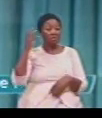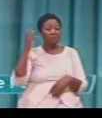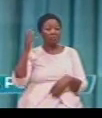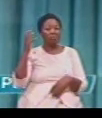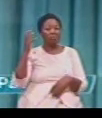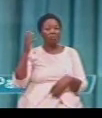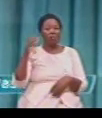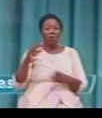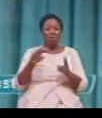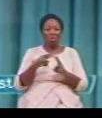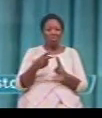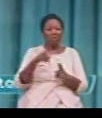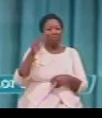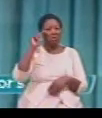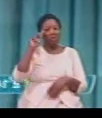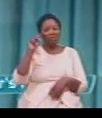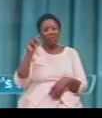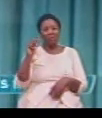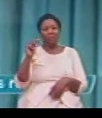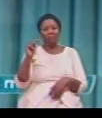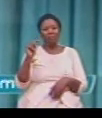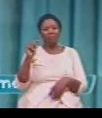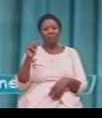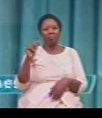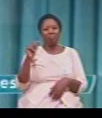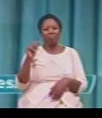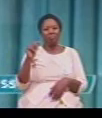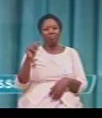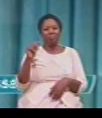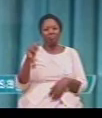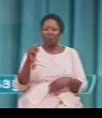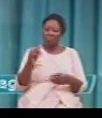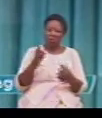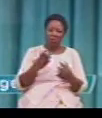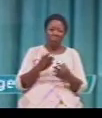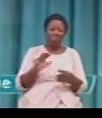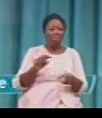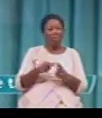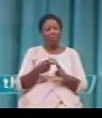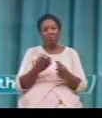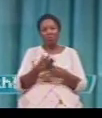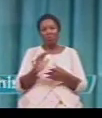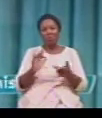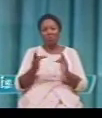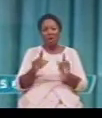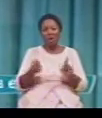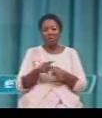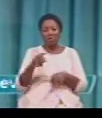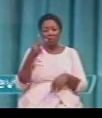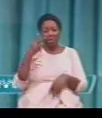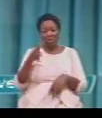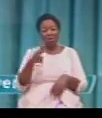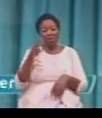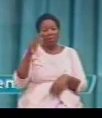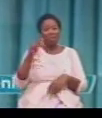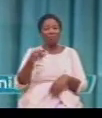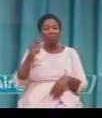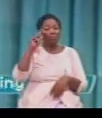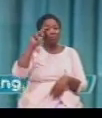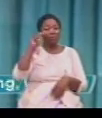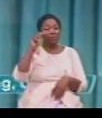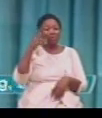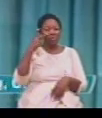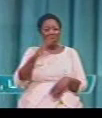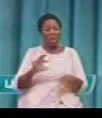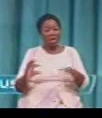those of us who are listening on TV or via any social media handle, as you look at the screen, you see a link